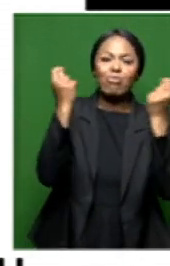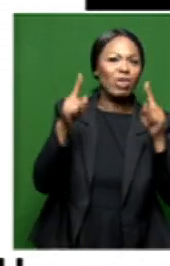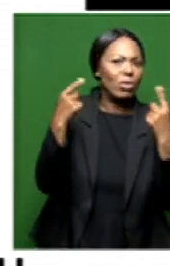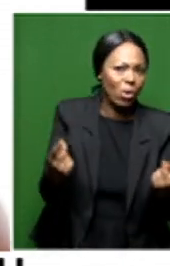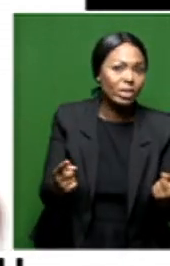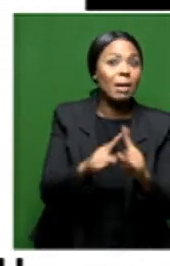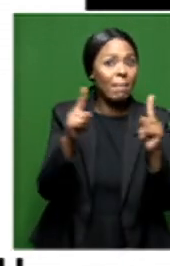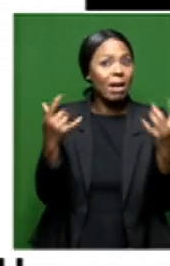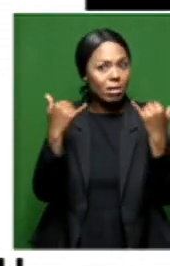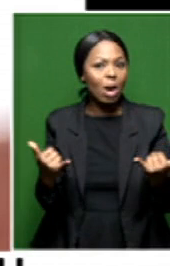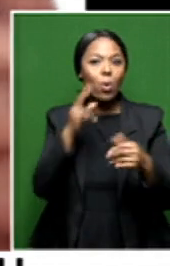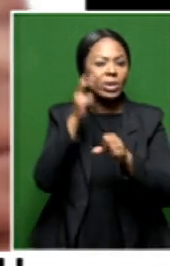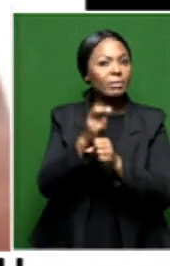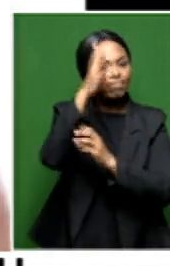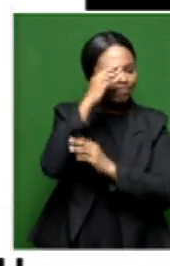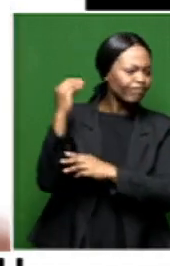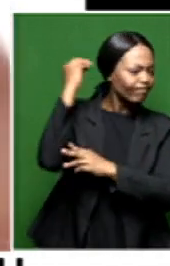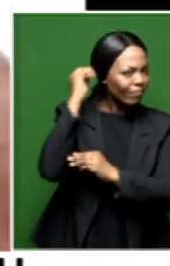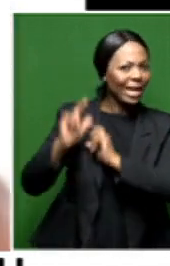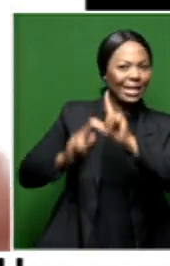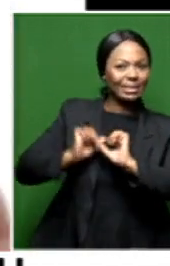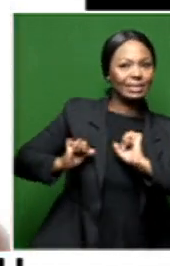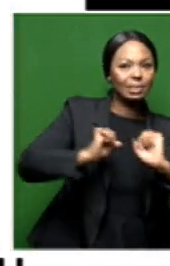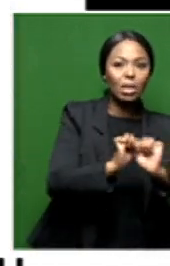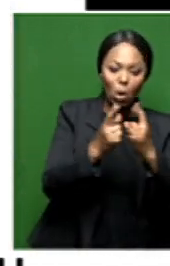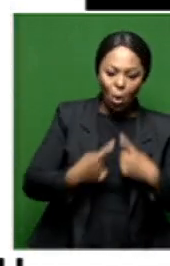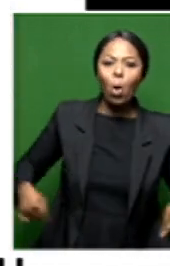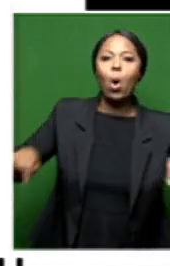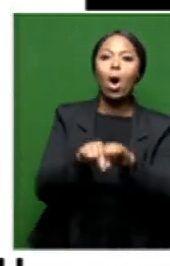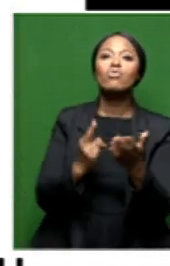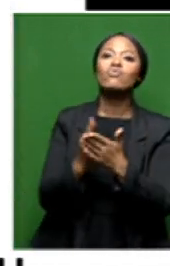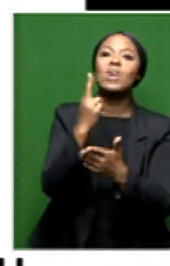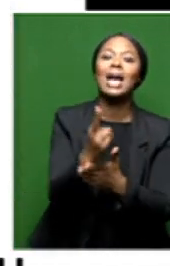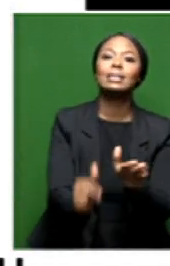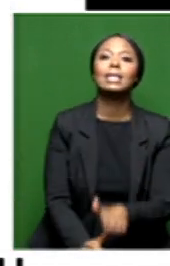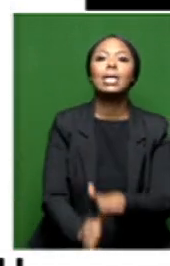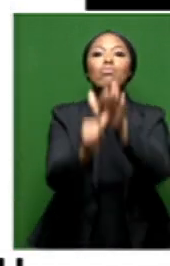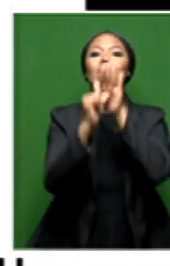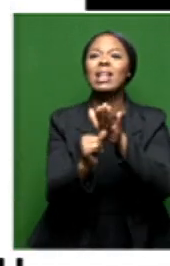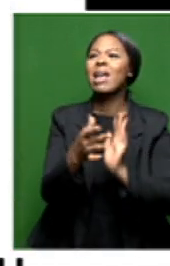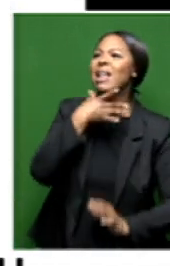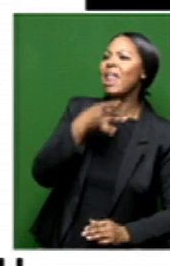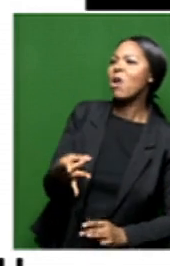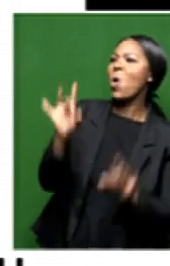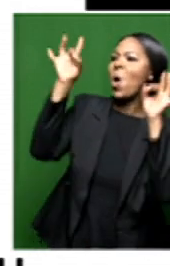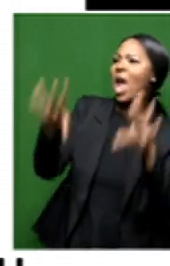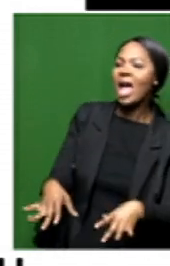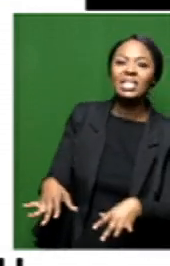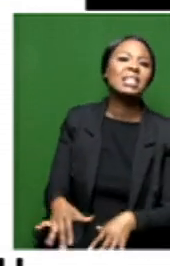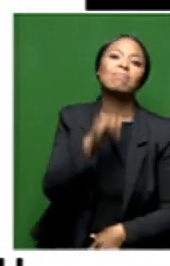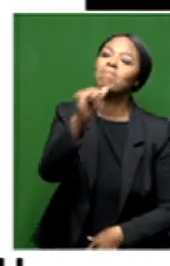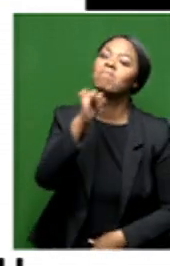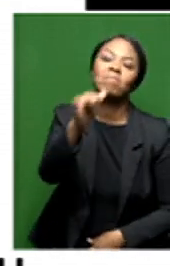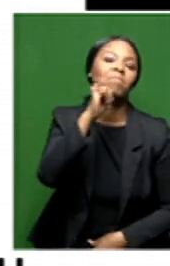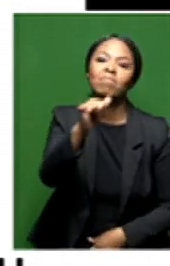we need to live in the world where the rights of all matter. Whether I like you, or I dislike you,